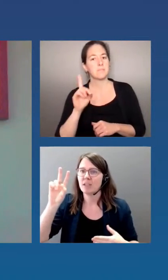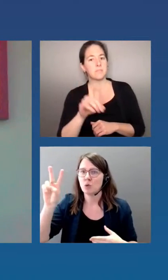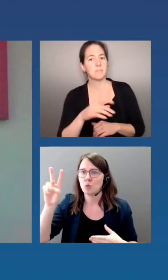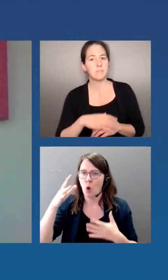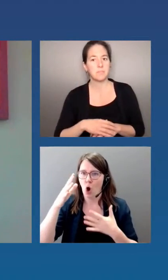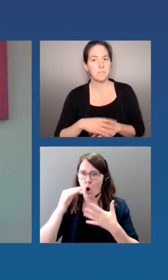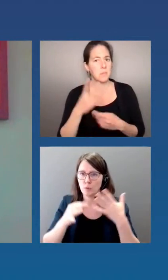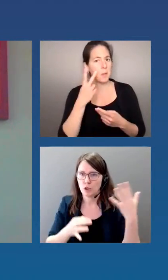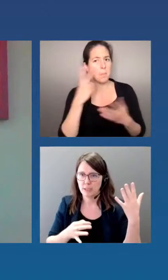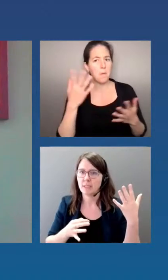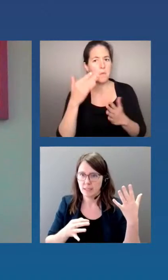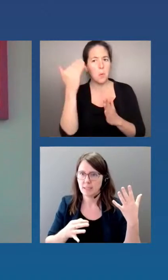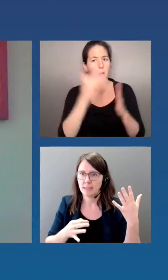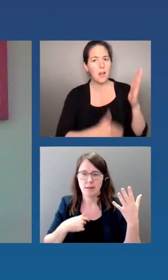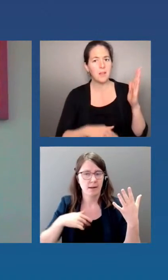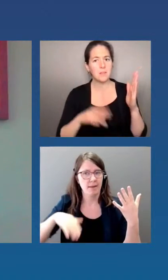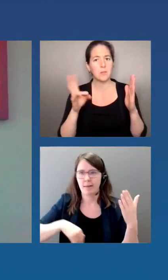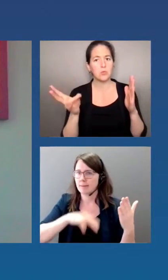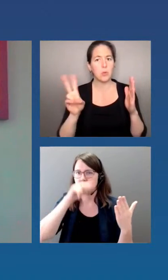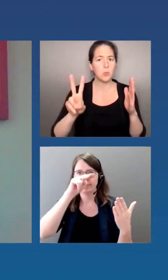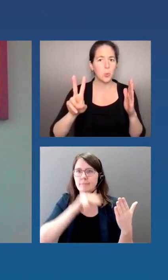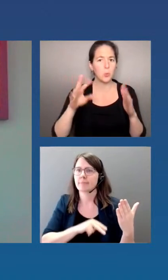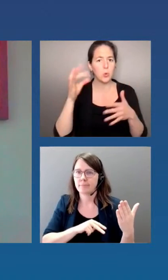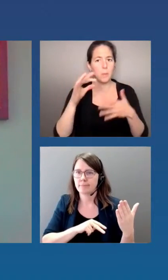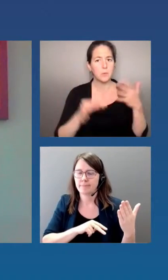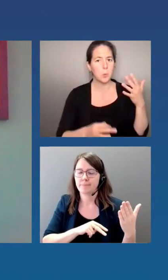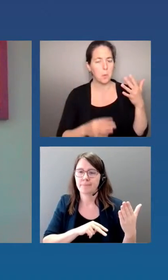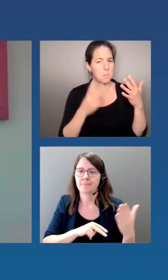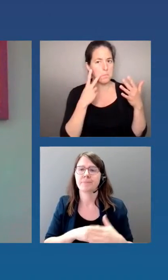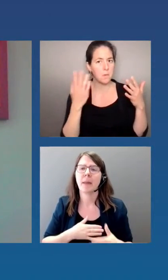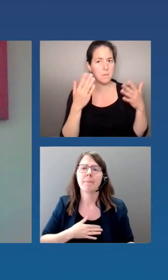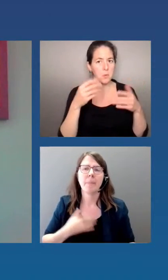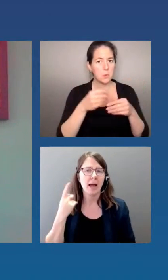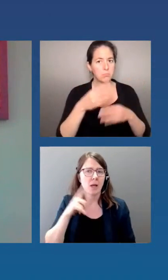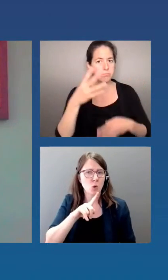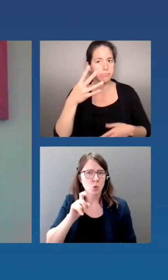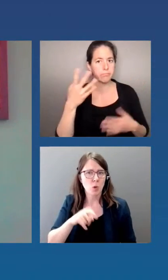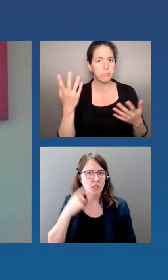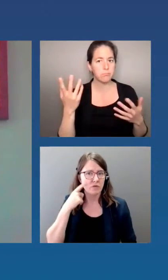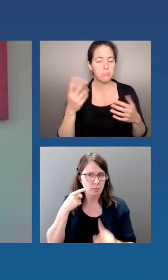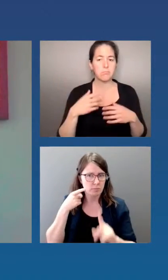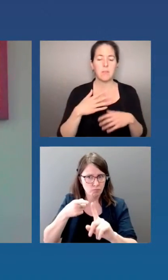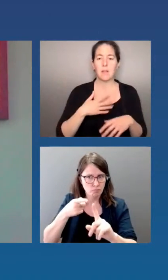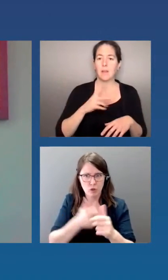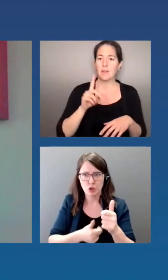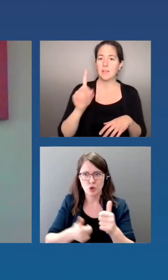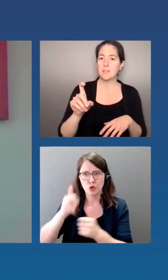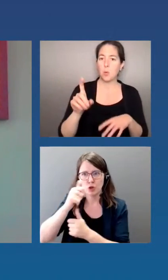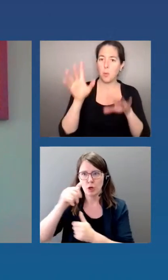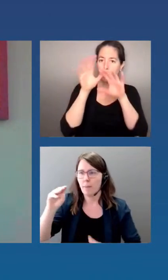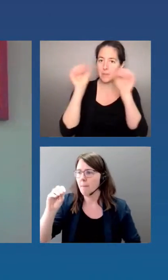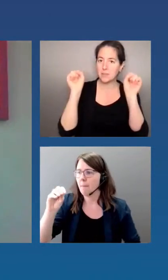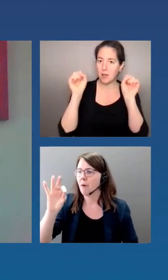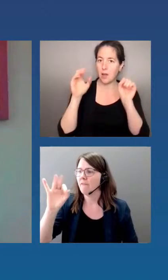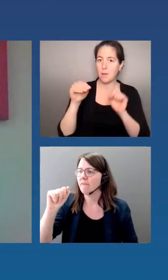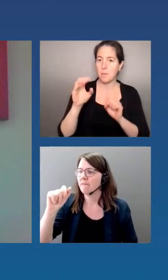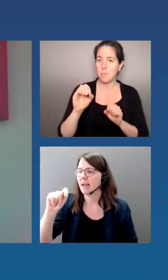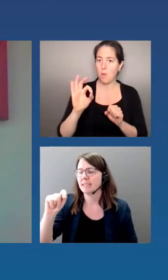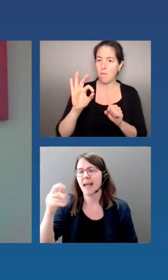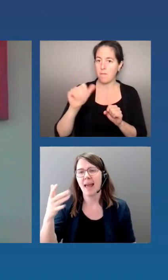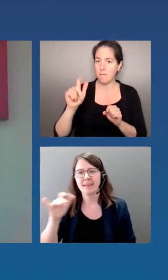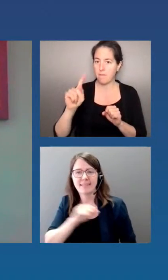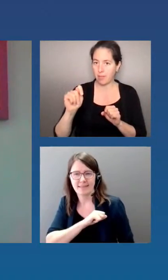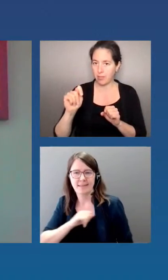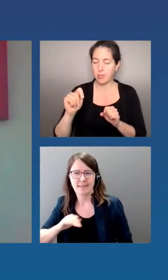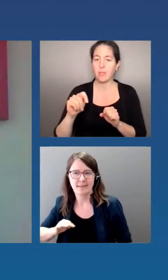I wonder if, my question would be for Chair Moffatt and a staff member, if they could enlighten me too.